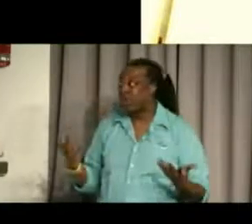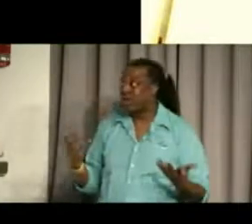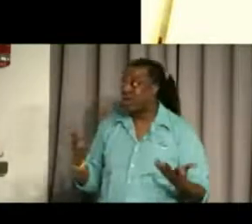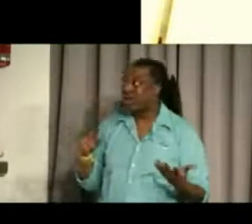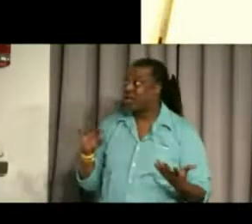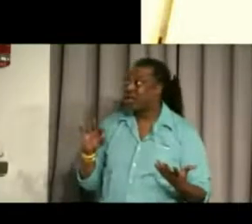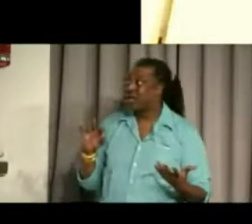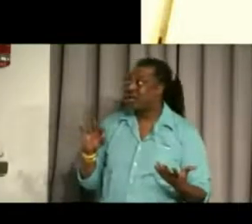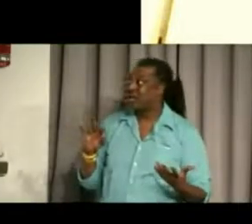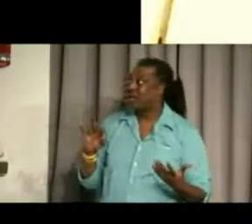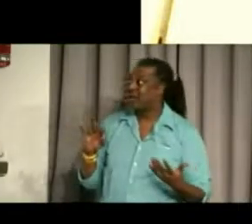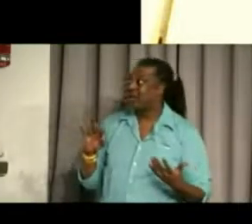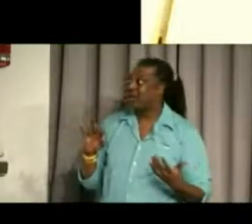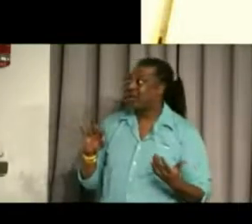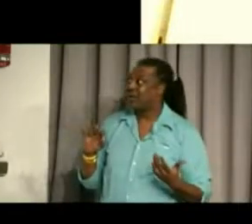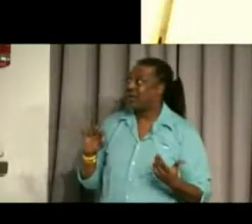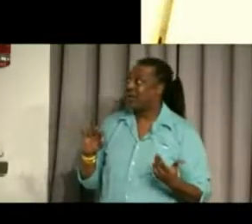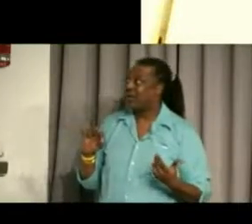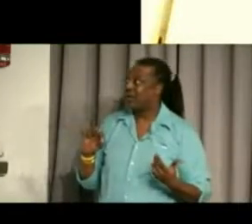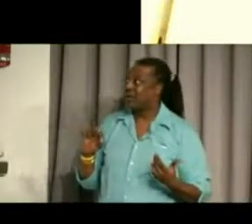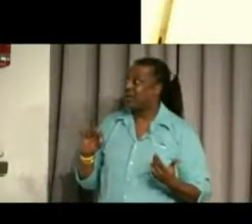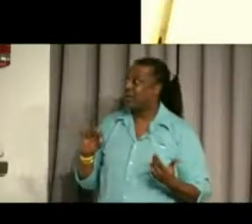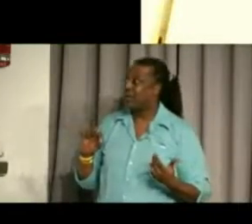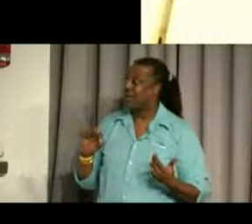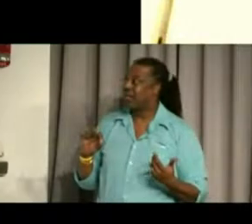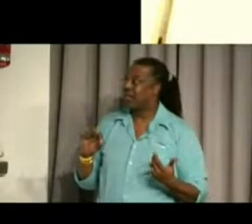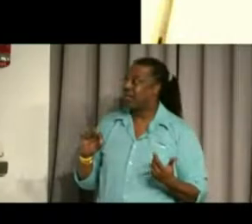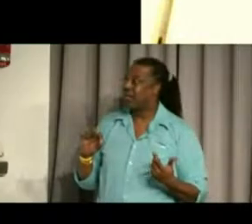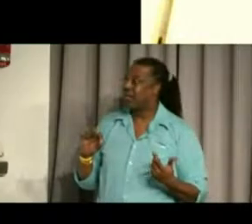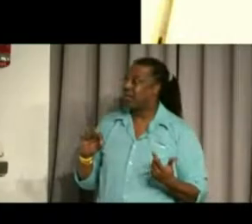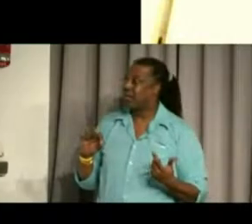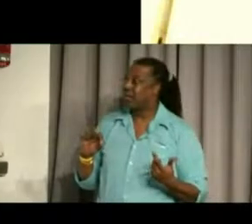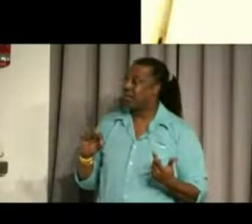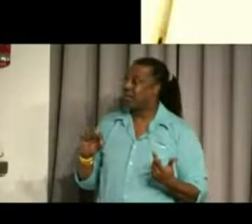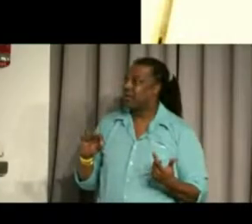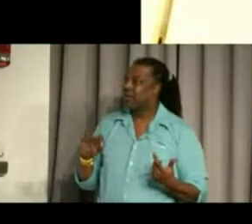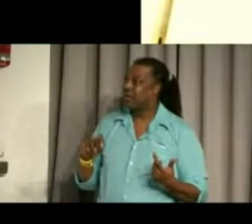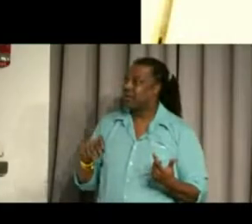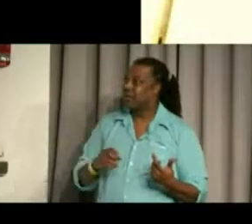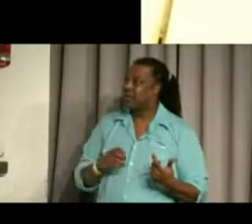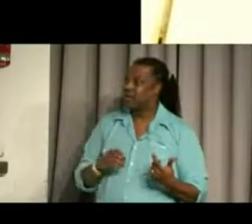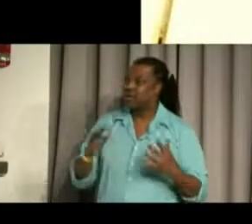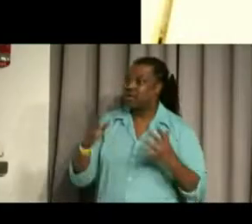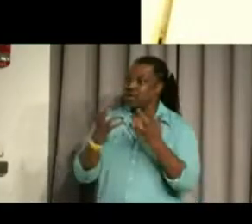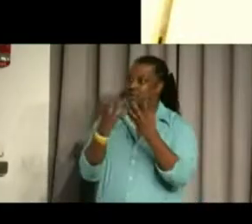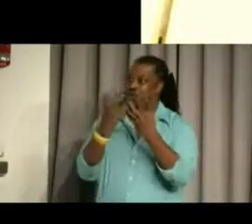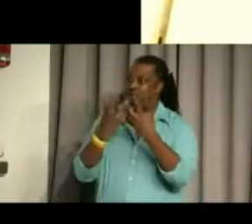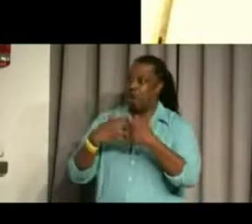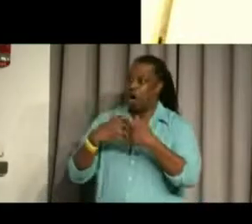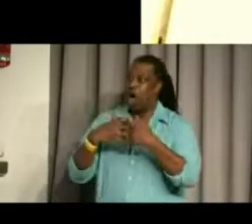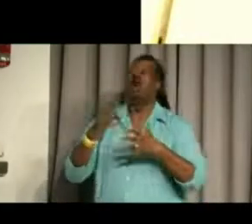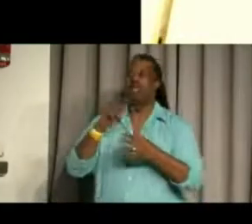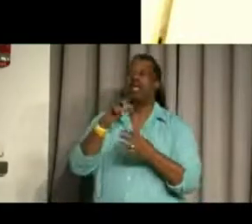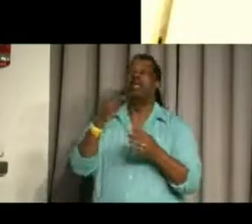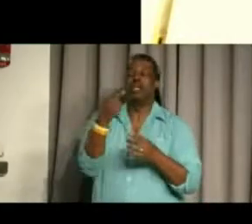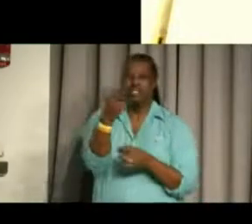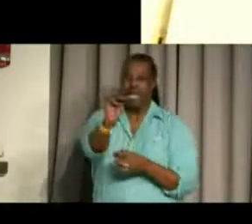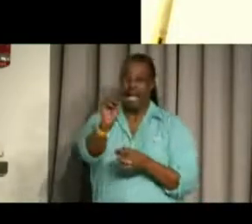is the birthplace of General Motors, and we do have a General Motors plant in Flint. And General Motors was able